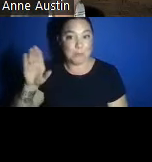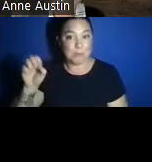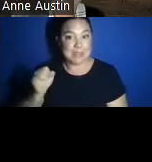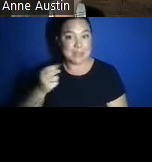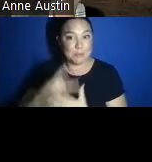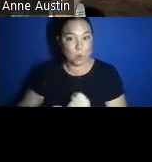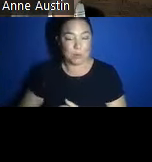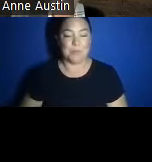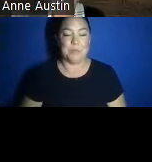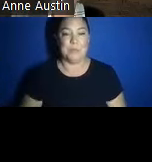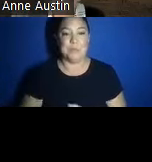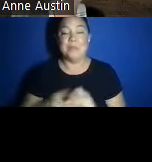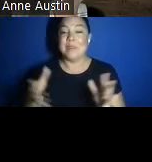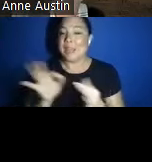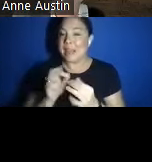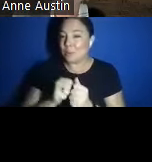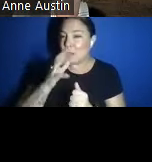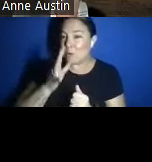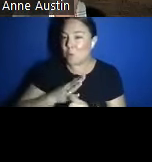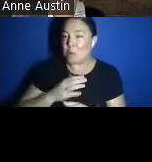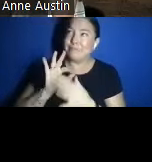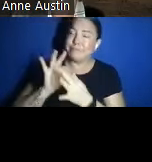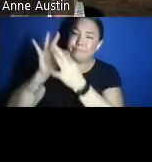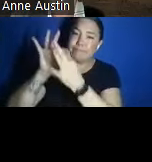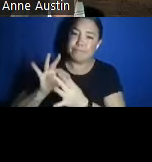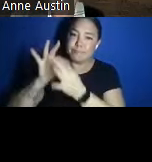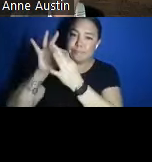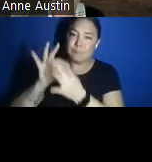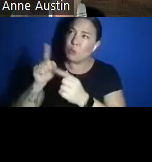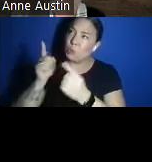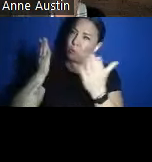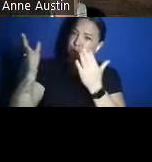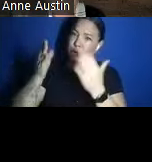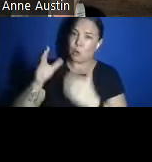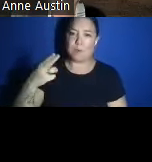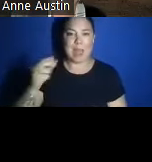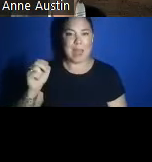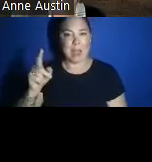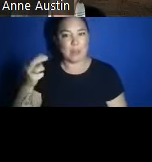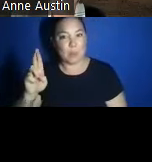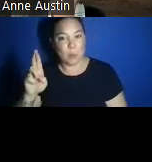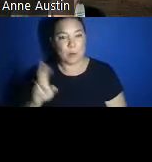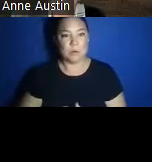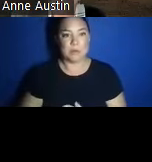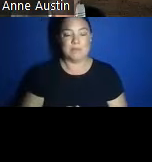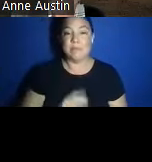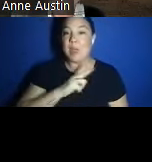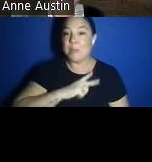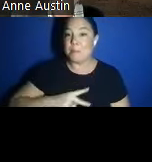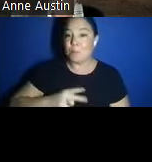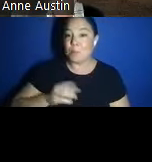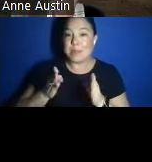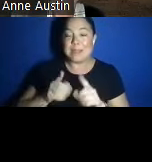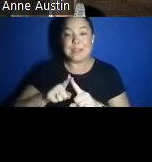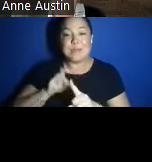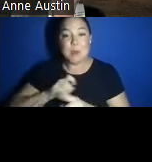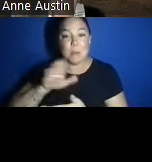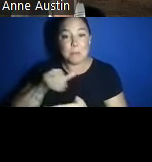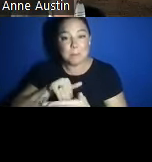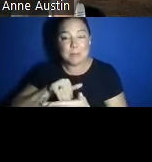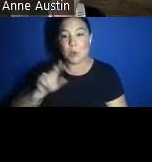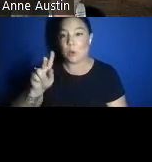are connected with women in divine service for Hathor, like this priestess from the Middle Kingdom, or like